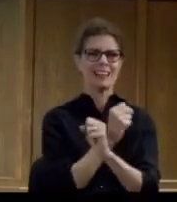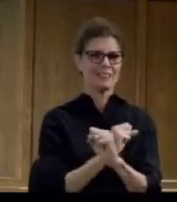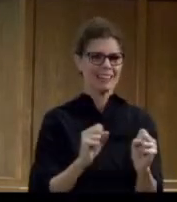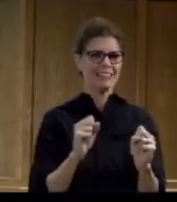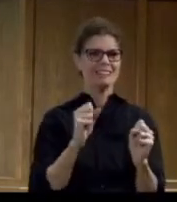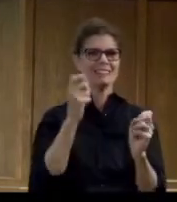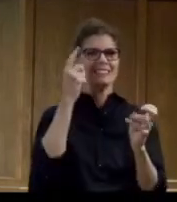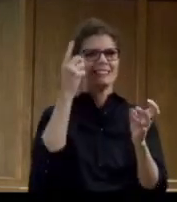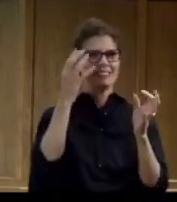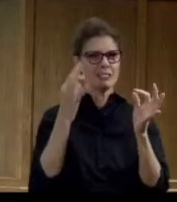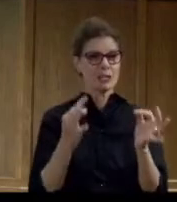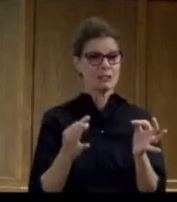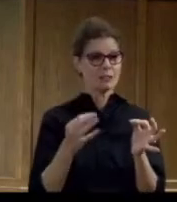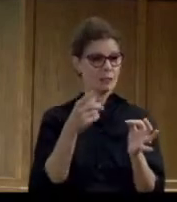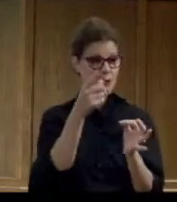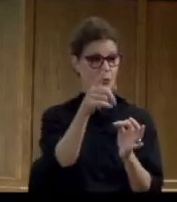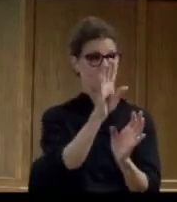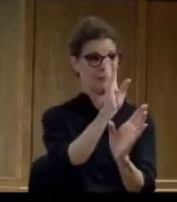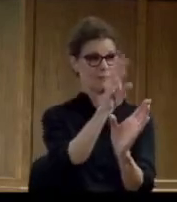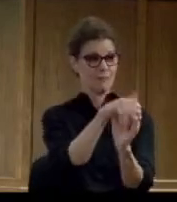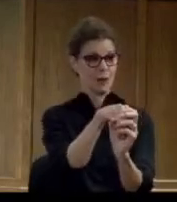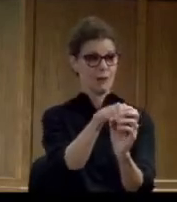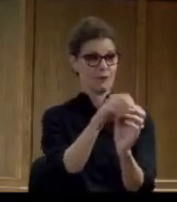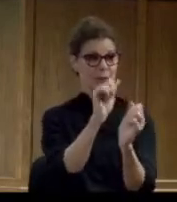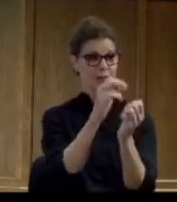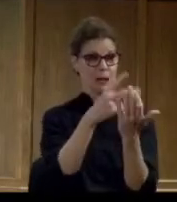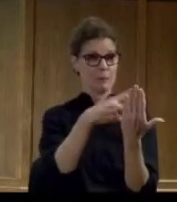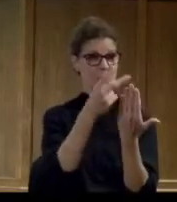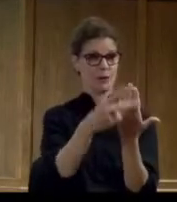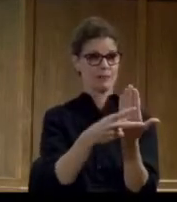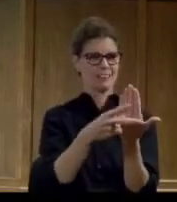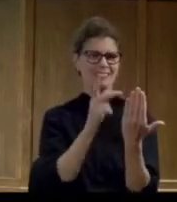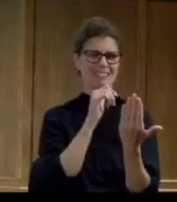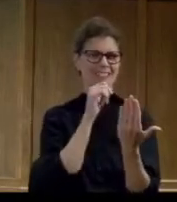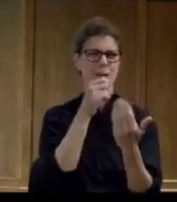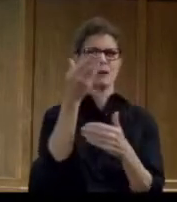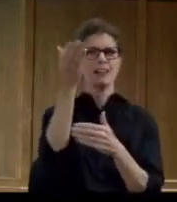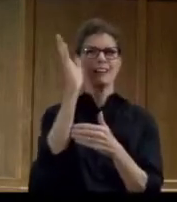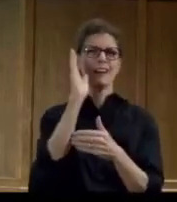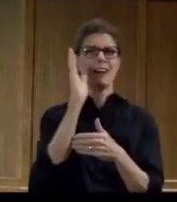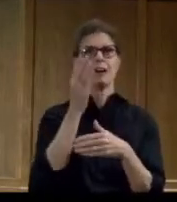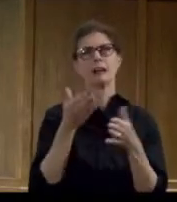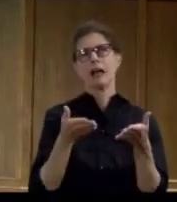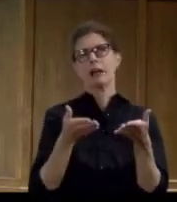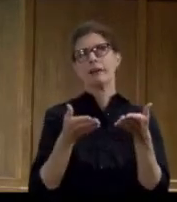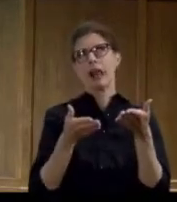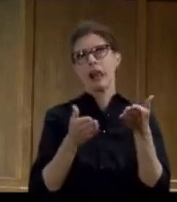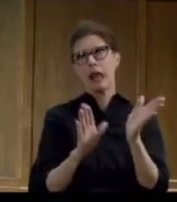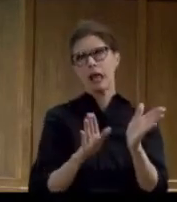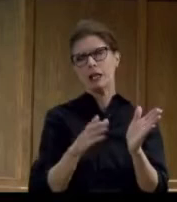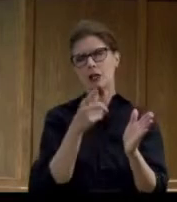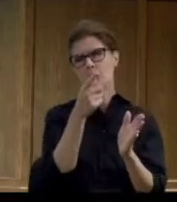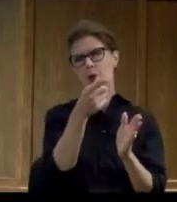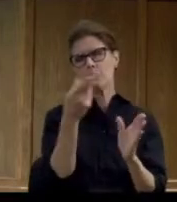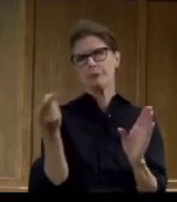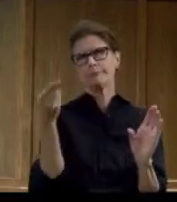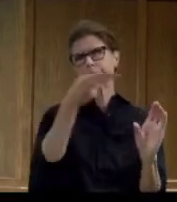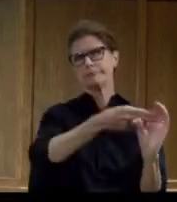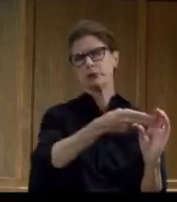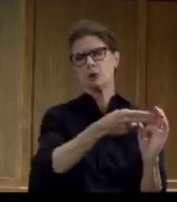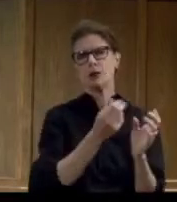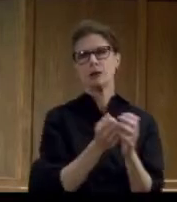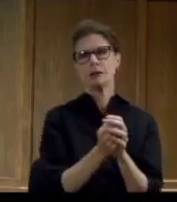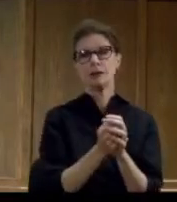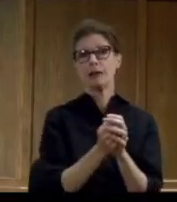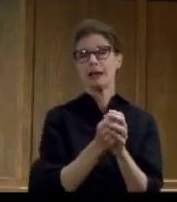be part of that project. And not because God begrudgingly let you in on it. This paragraph says